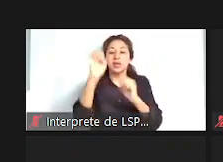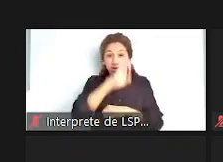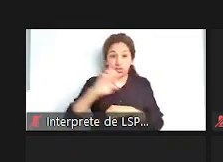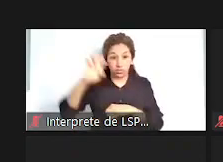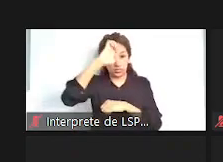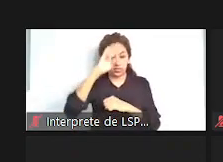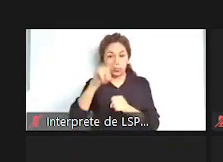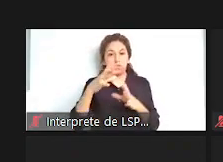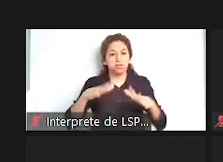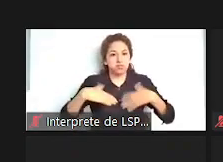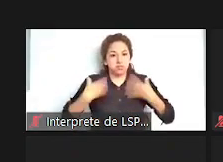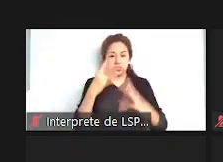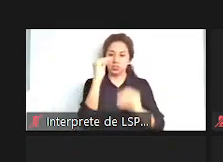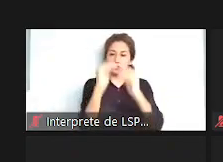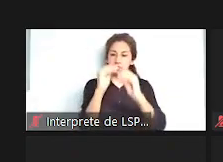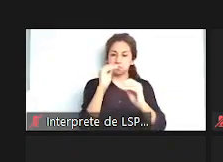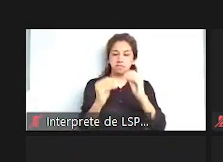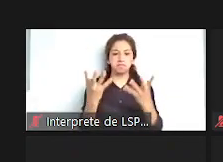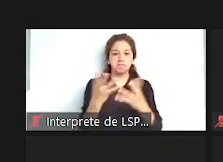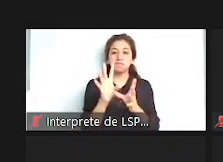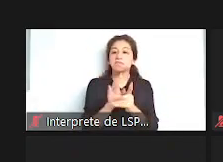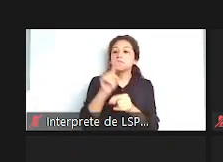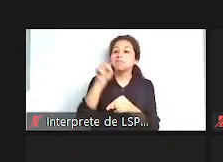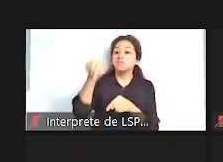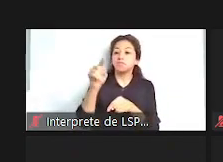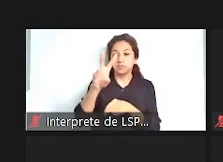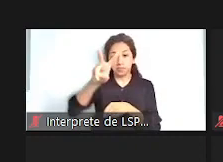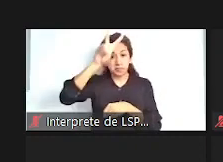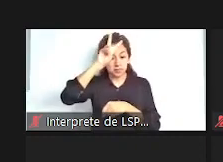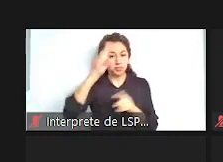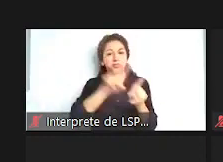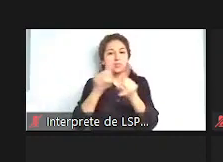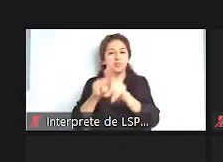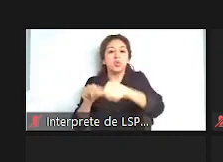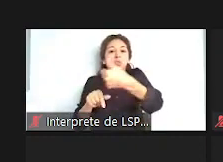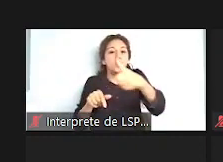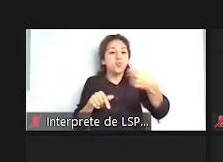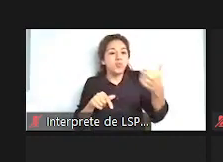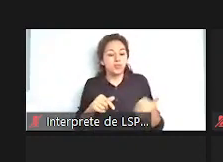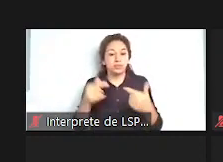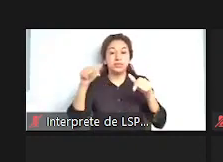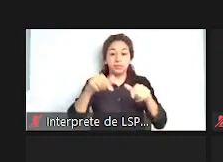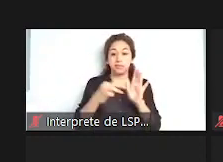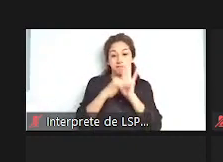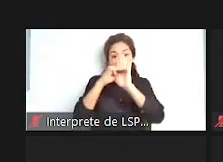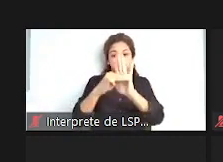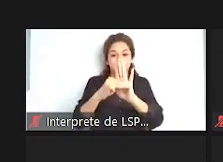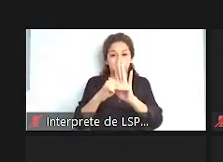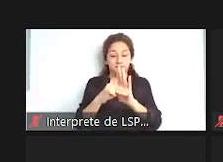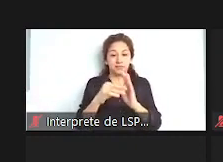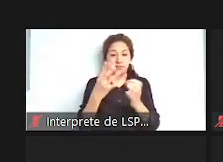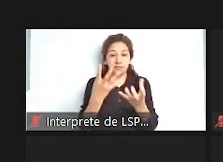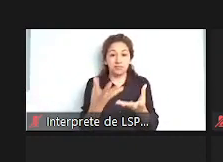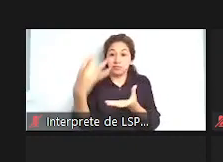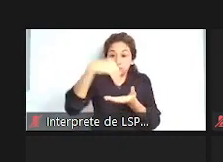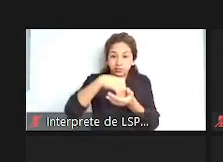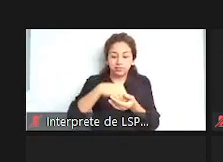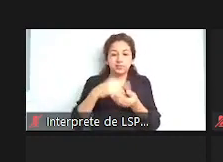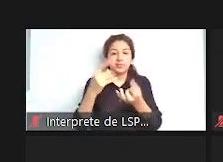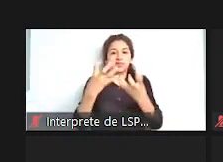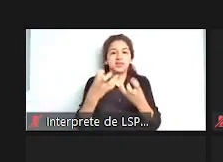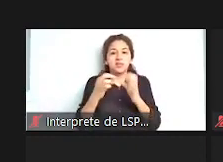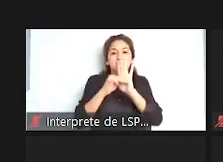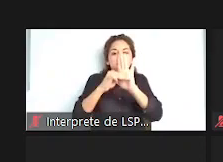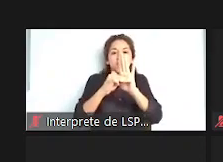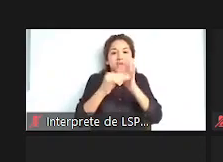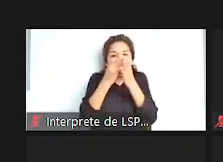european uh economy and the european market can be a model for the peruvian people and everybody and we want this